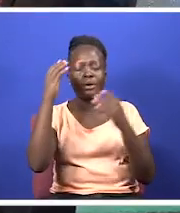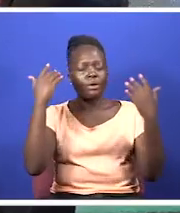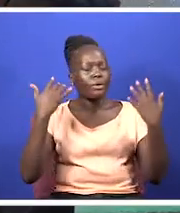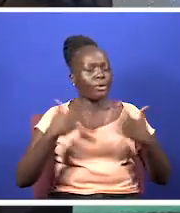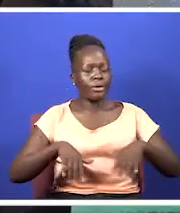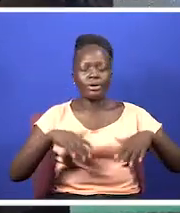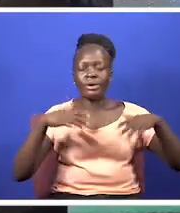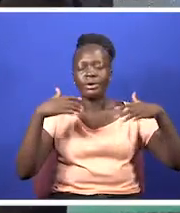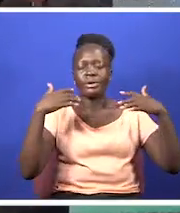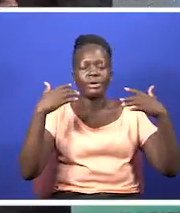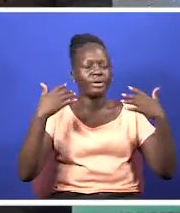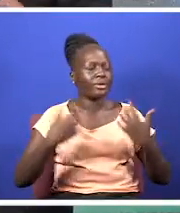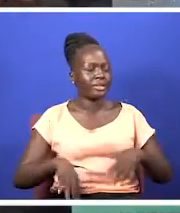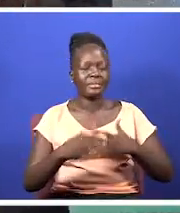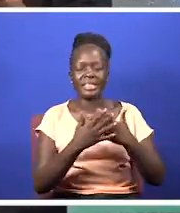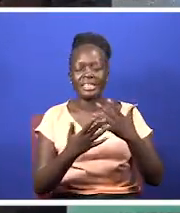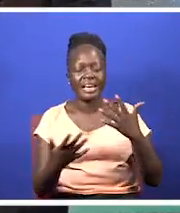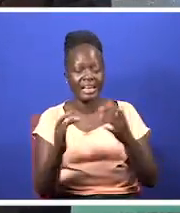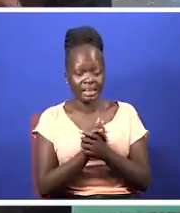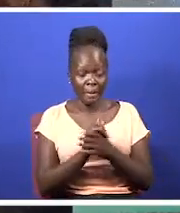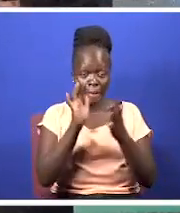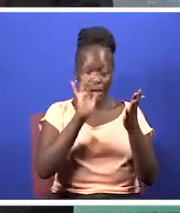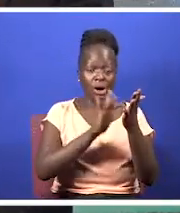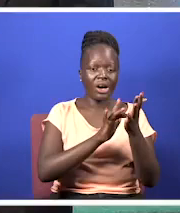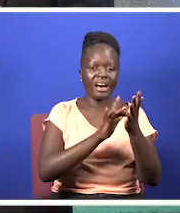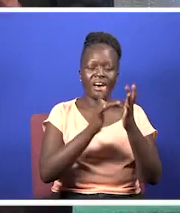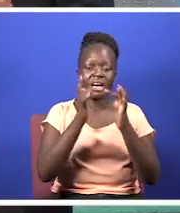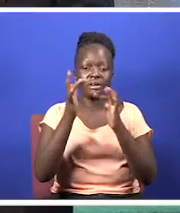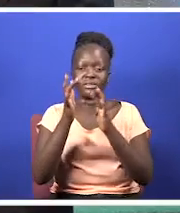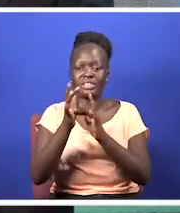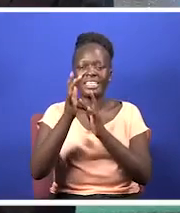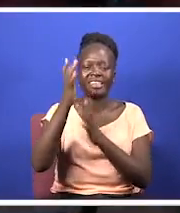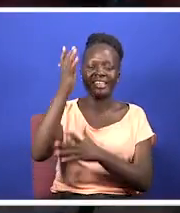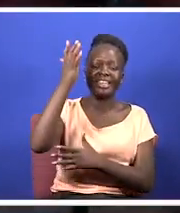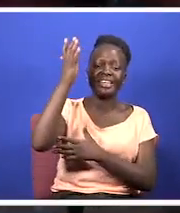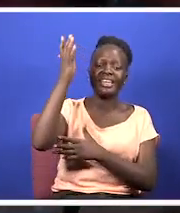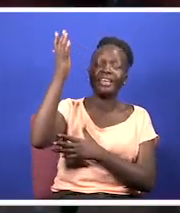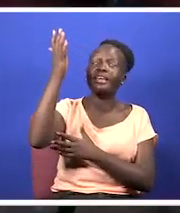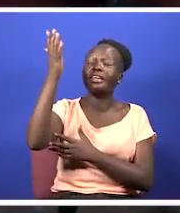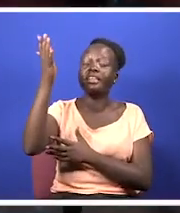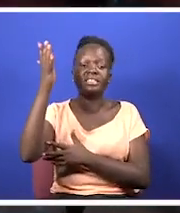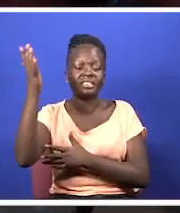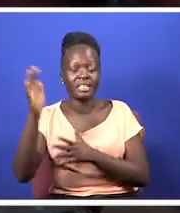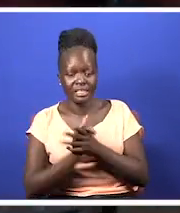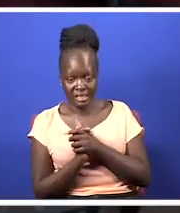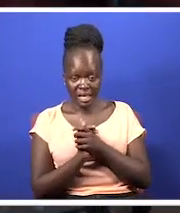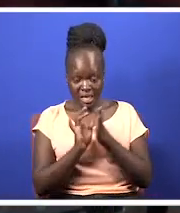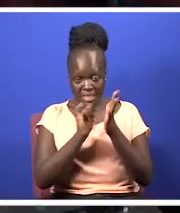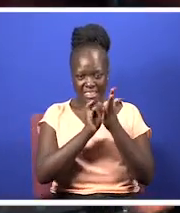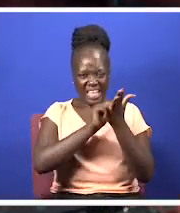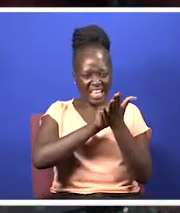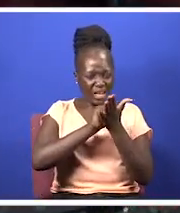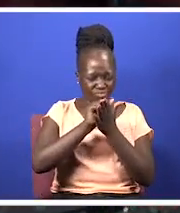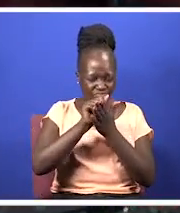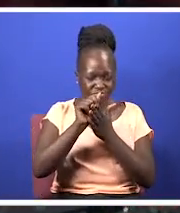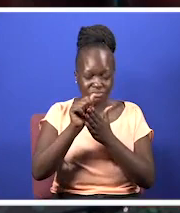Blood of Jesus. Oh, the blood, yeah, of Jesus. And it